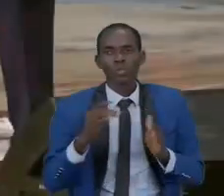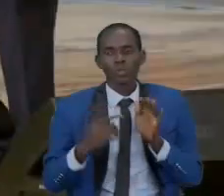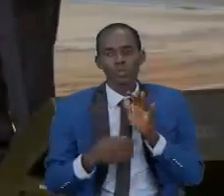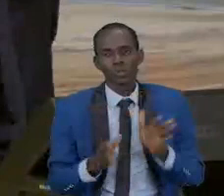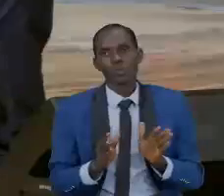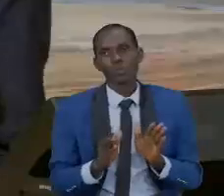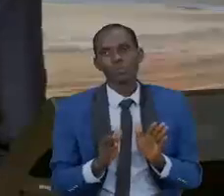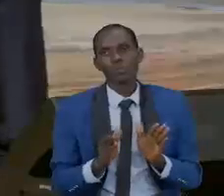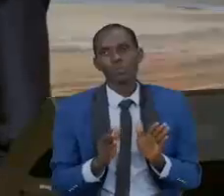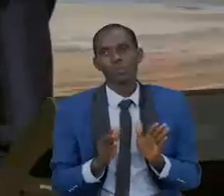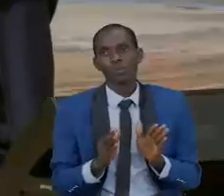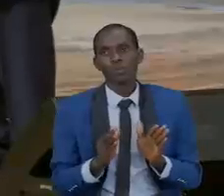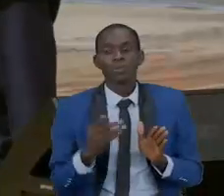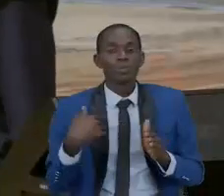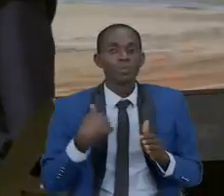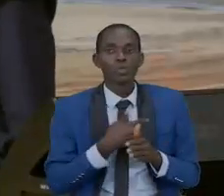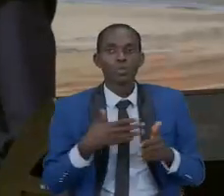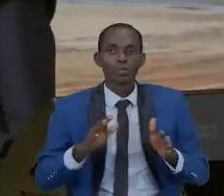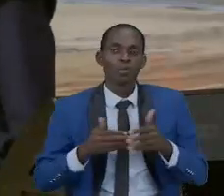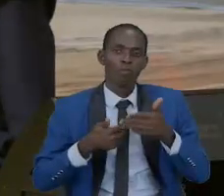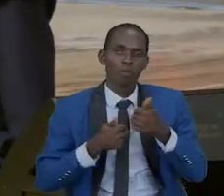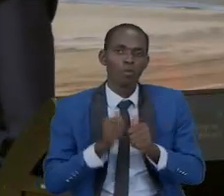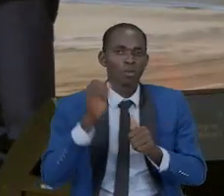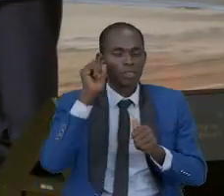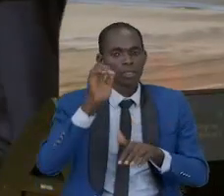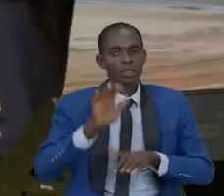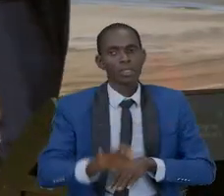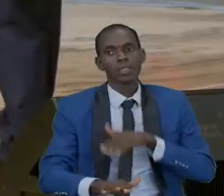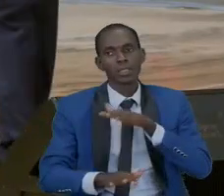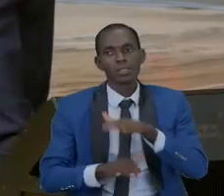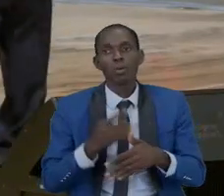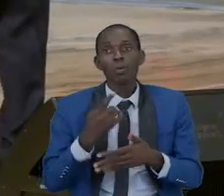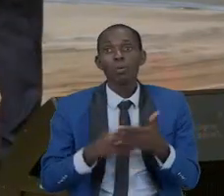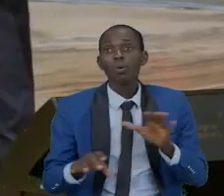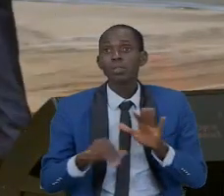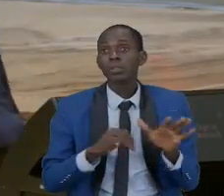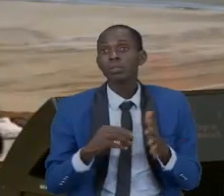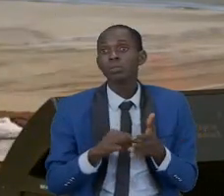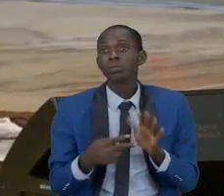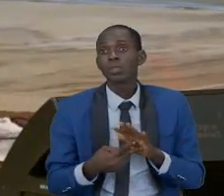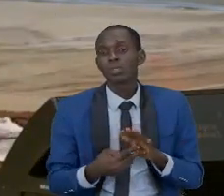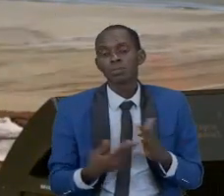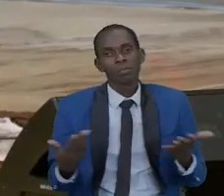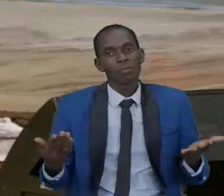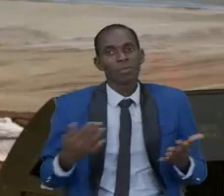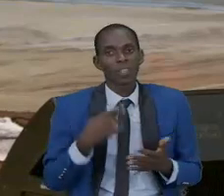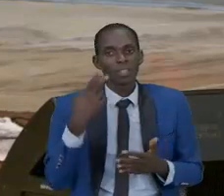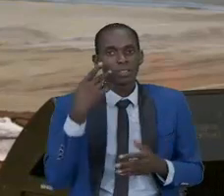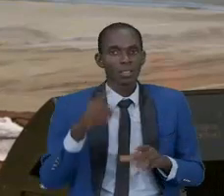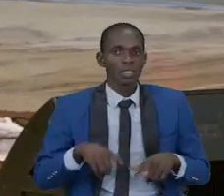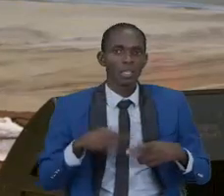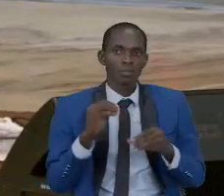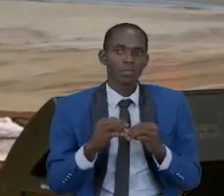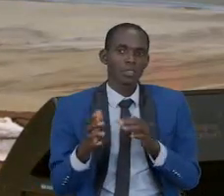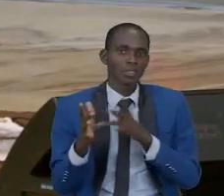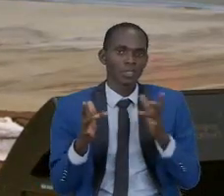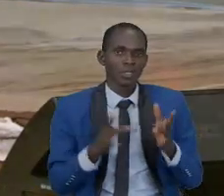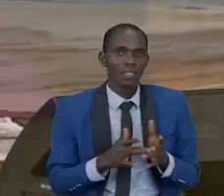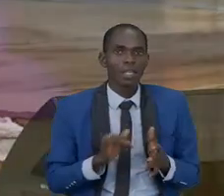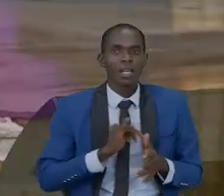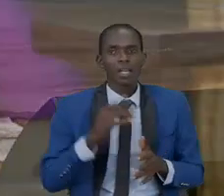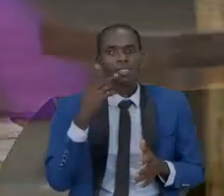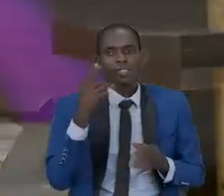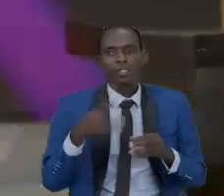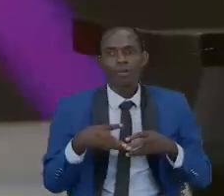issue follow he says and look at the life of Jesus and I look at the